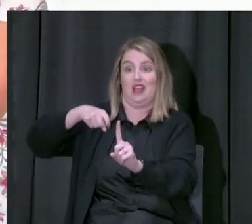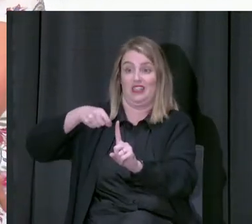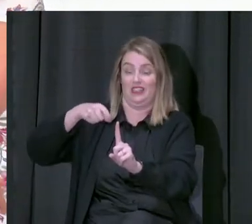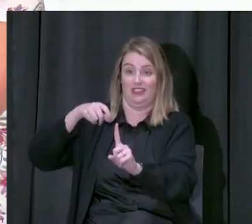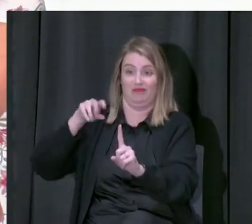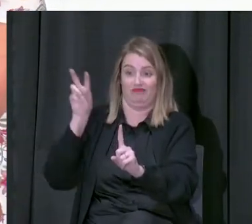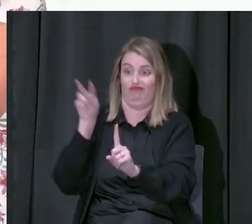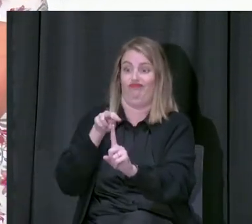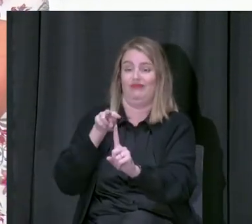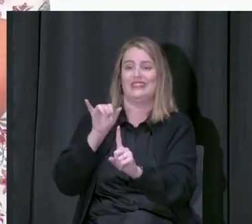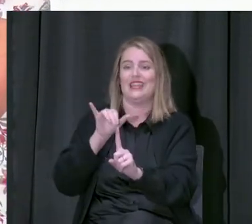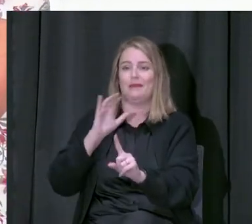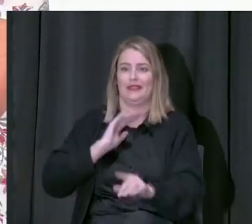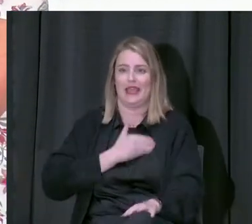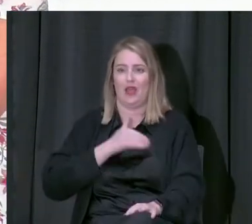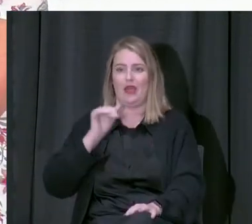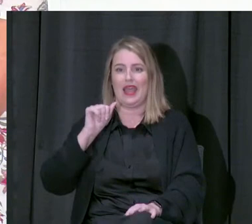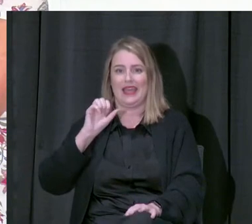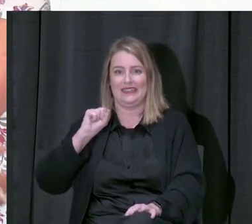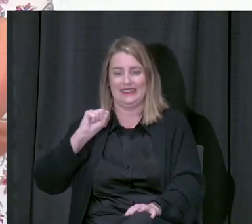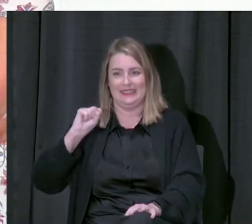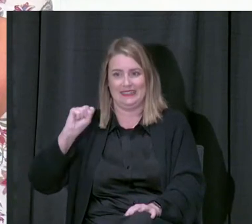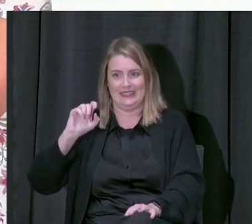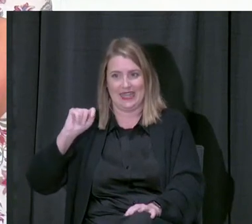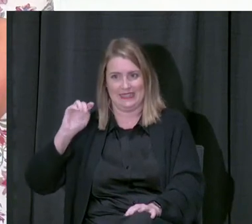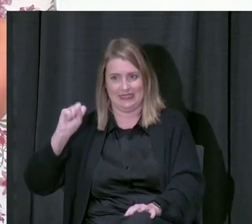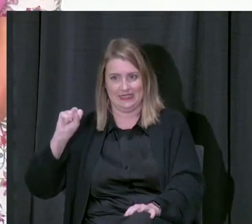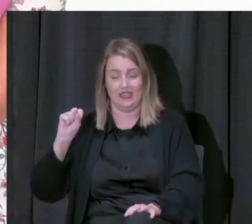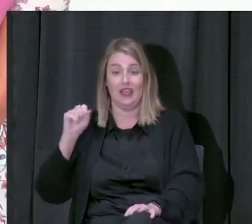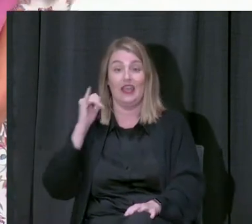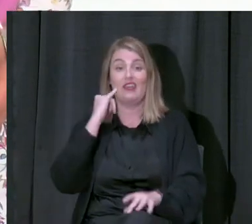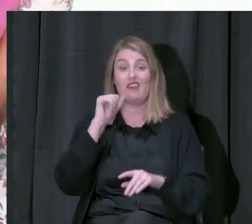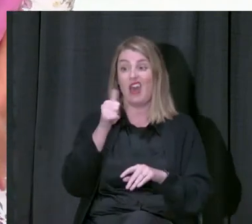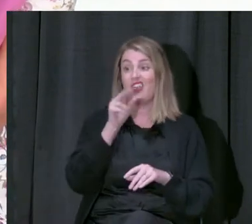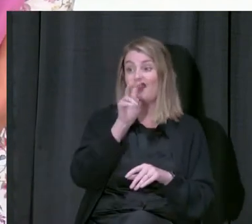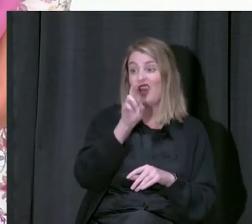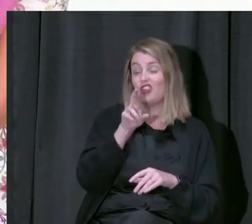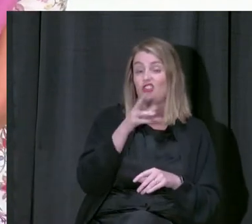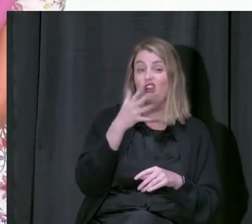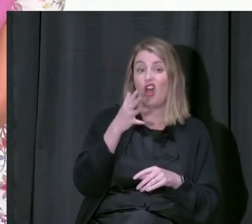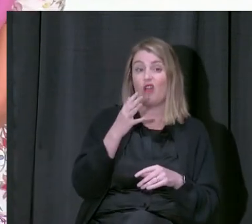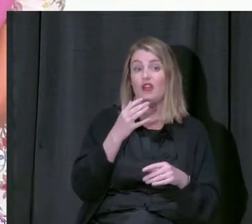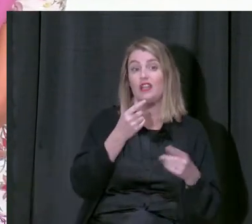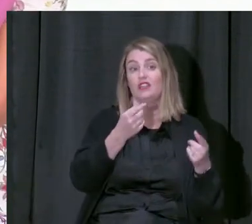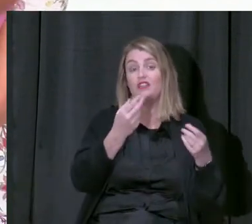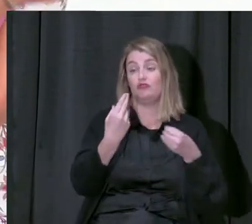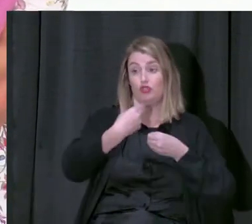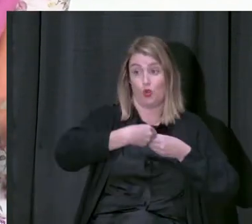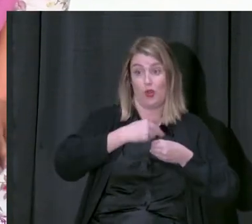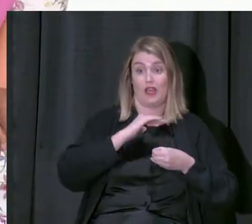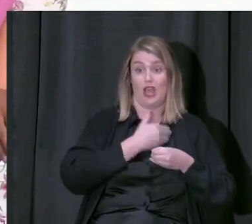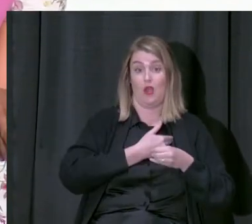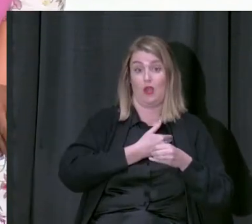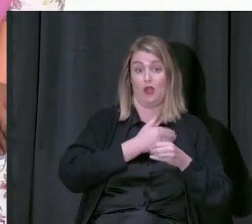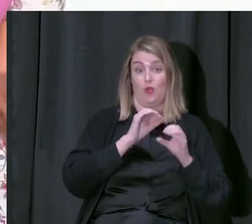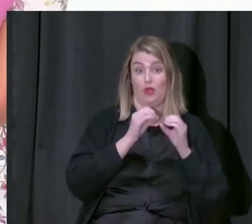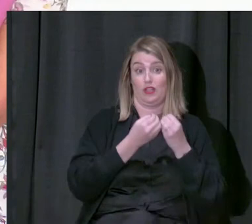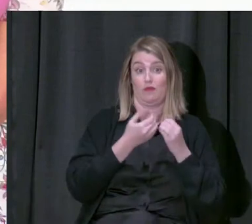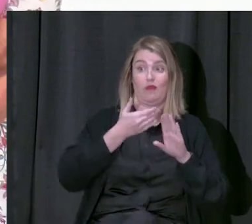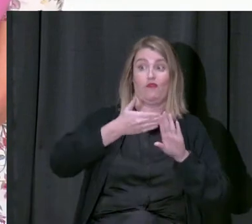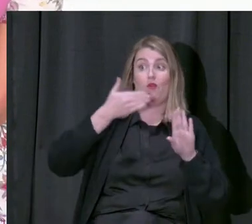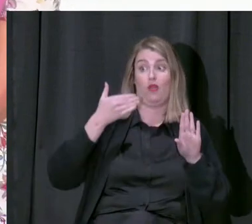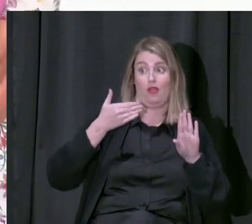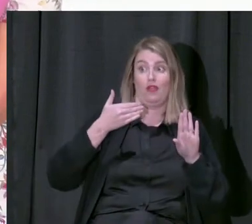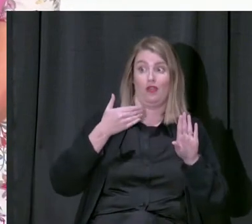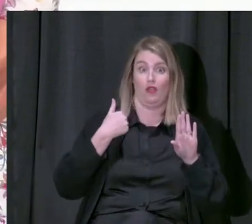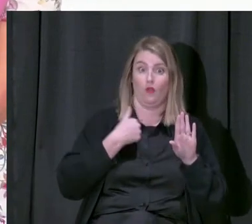our assets do. If there's vendors that have already come into our organization prior to, you know,